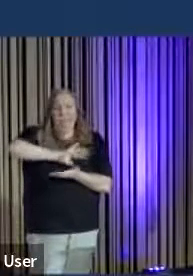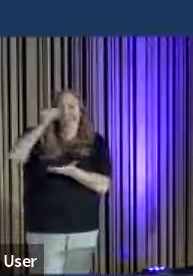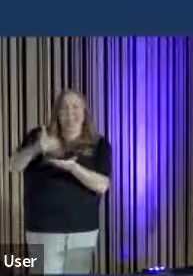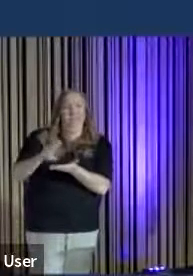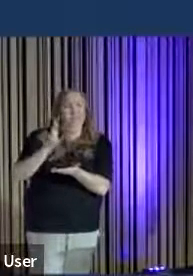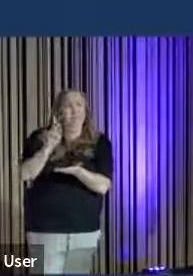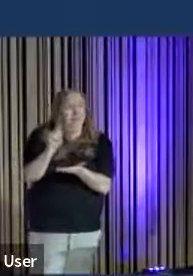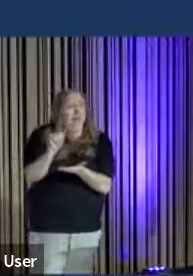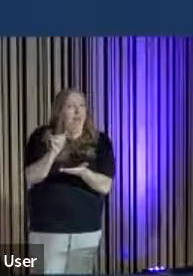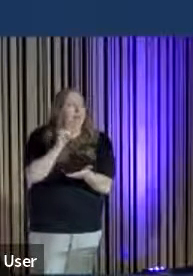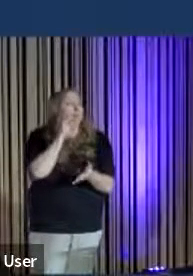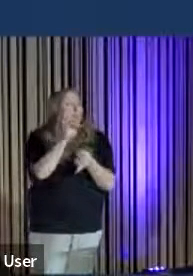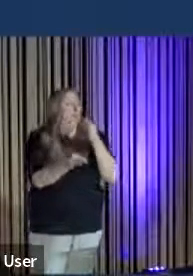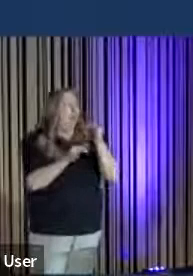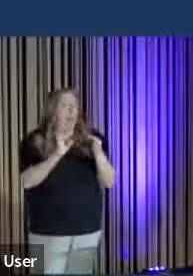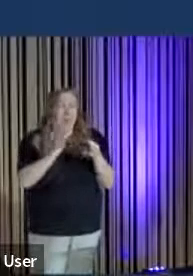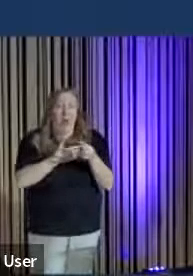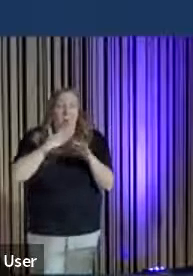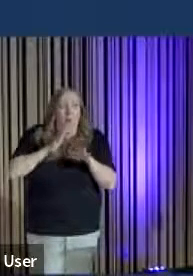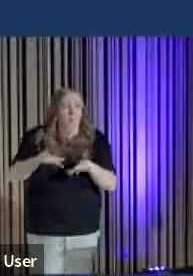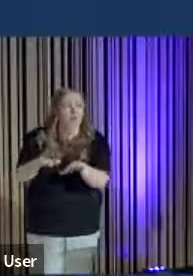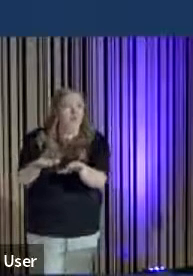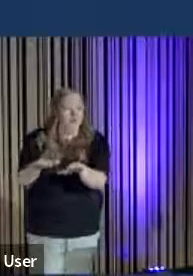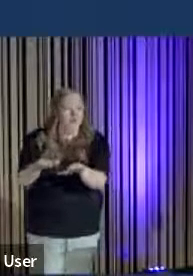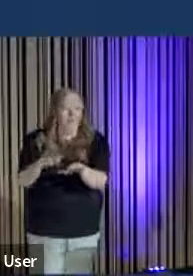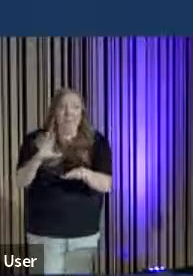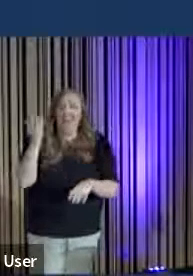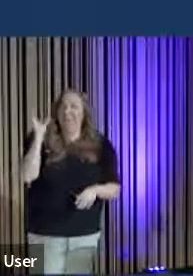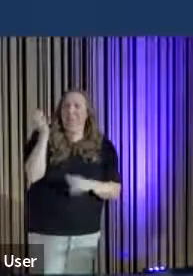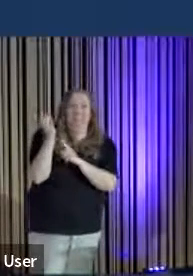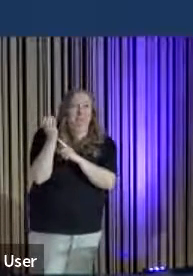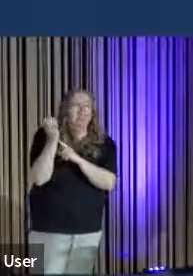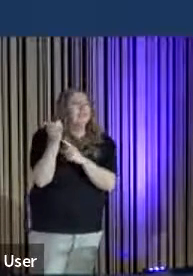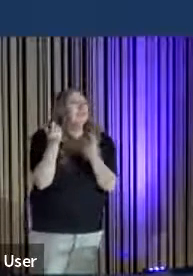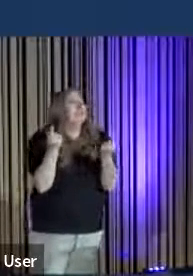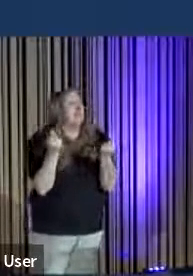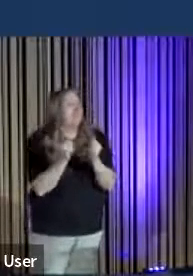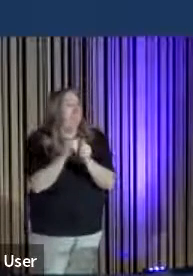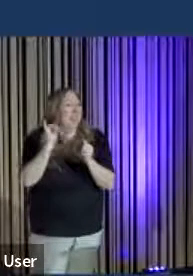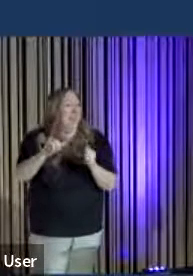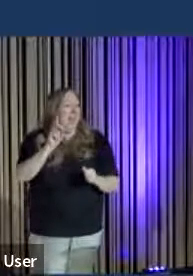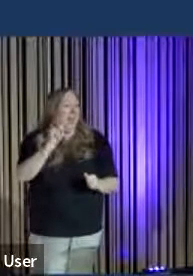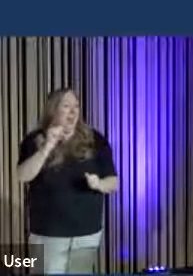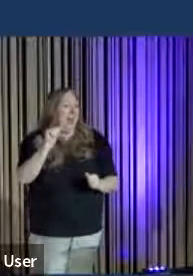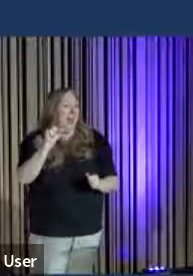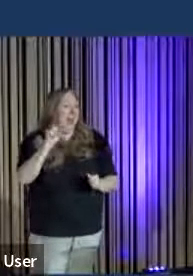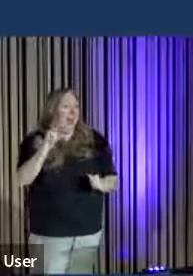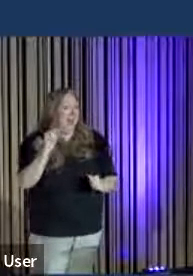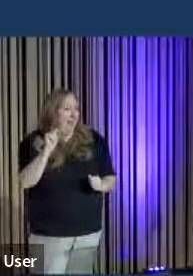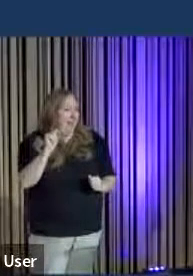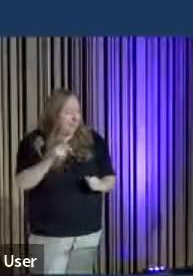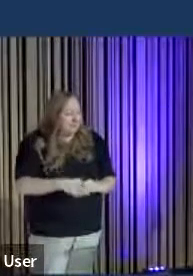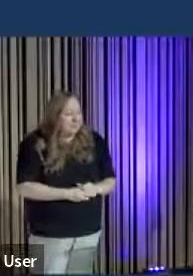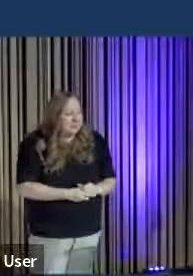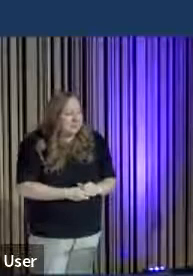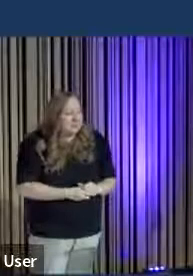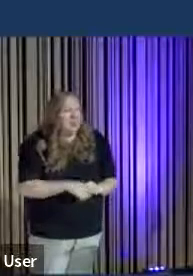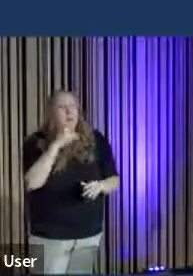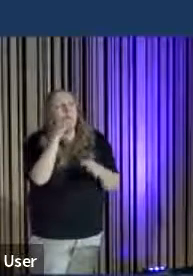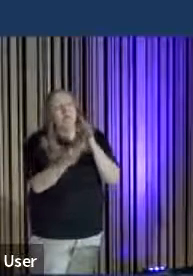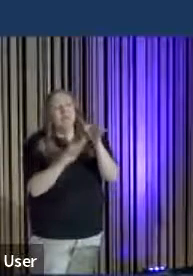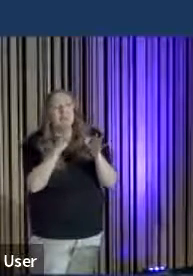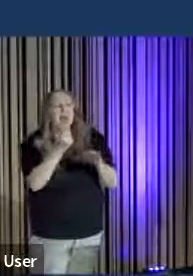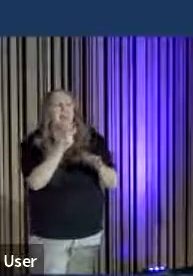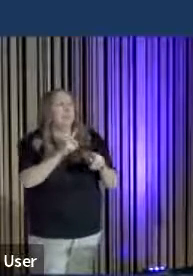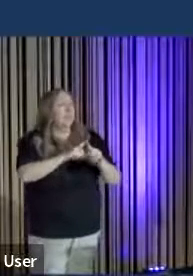know, the ocean. Now, what can we do with it? I'm sort of going to take you through some a few different ways in which we've used